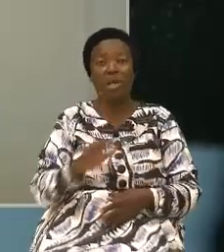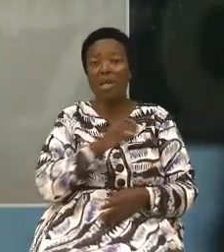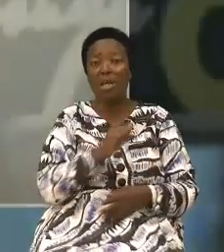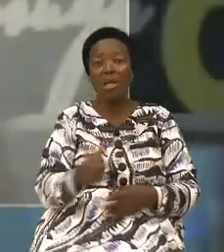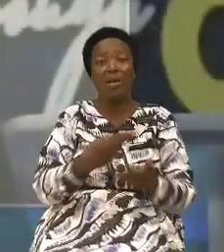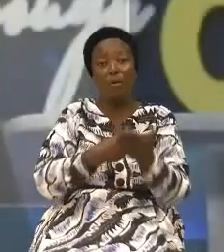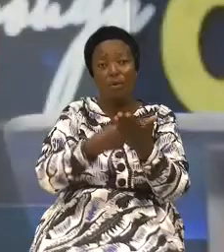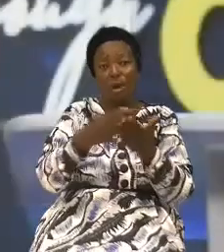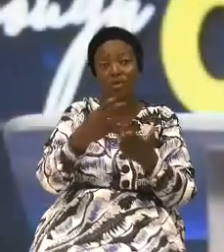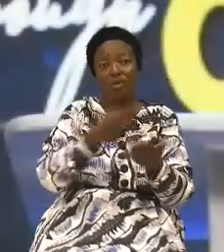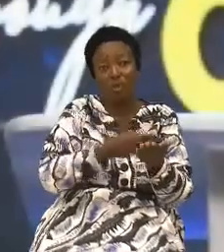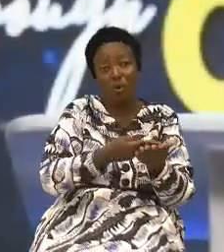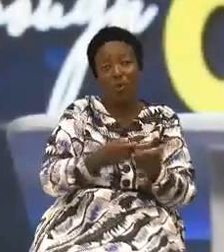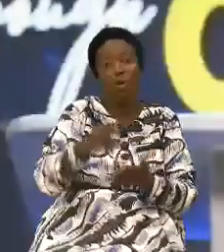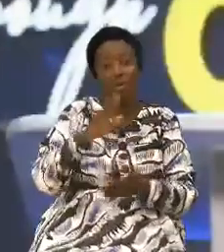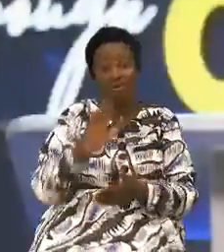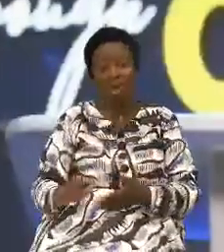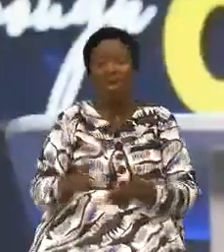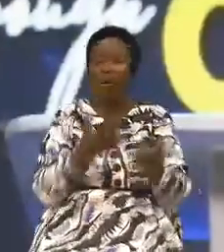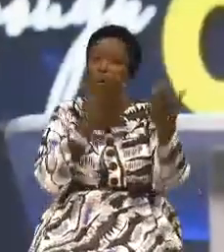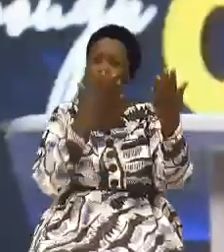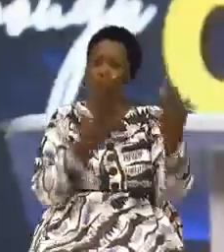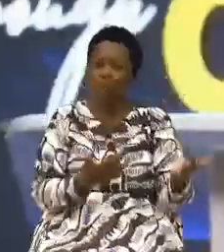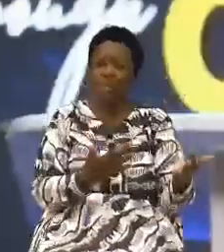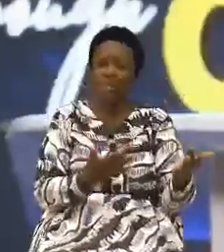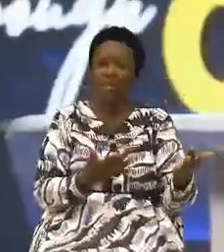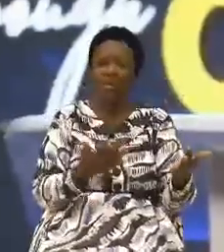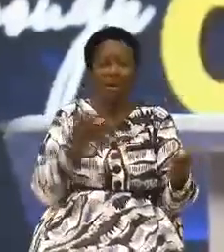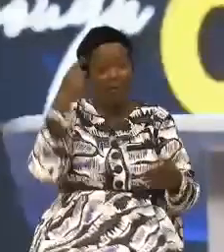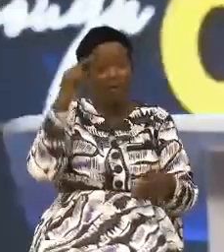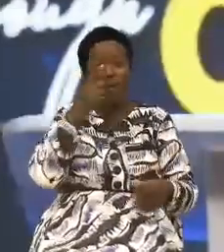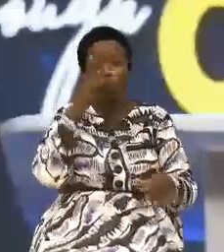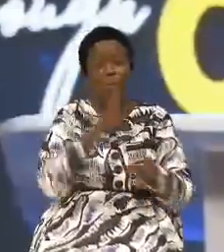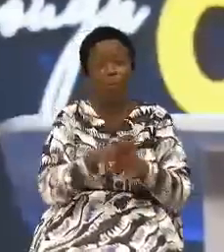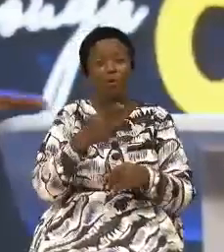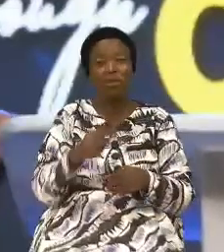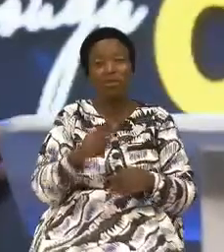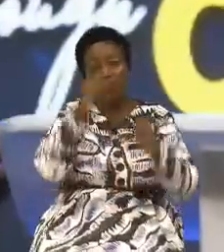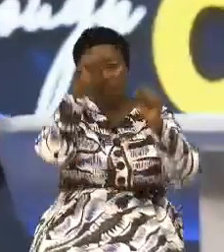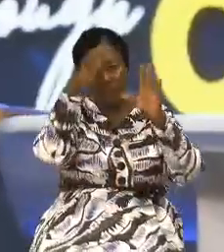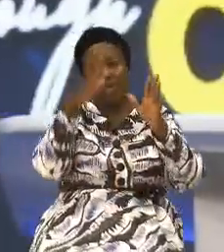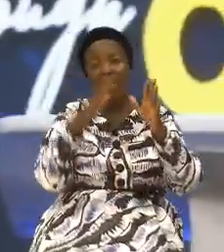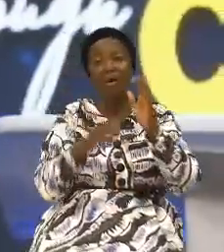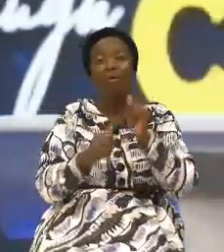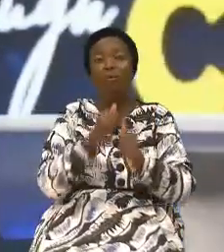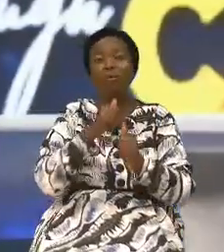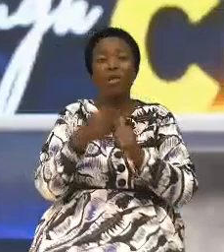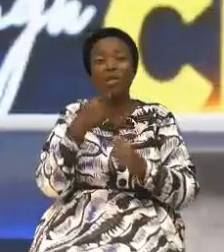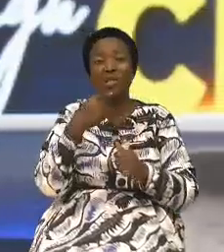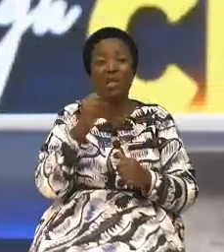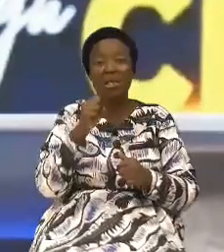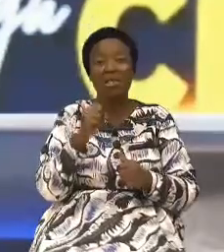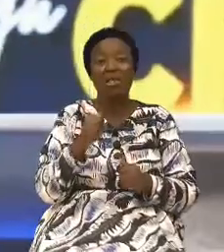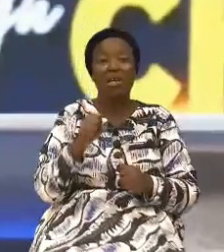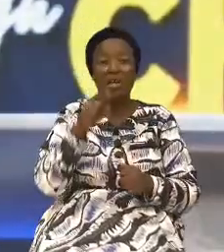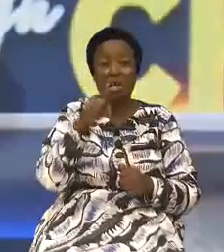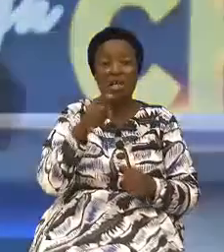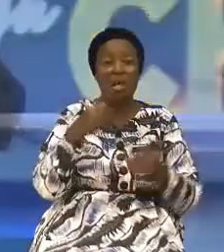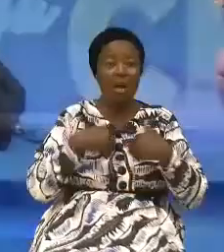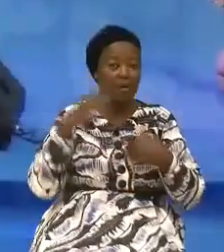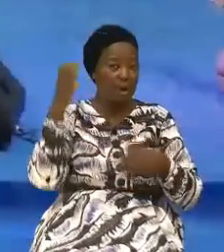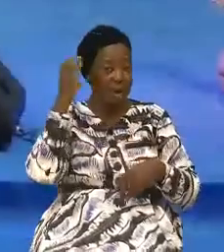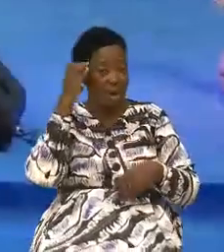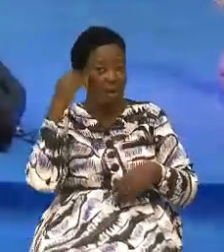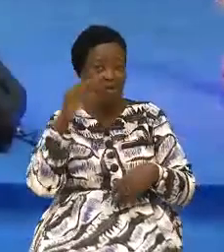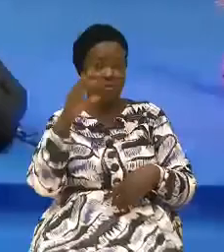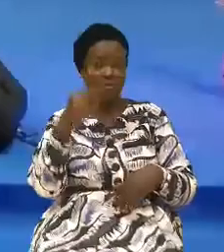holy child, wait for the promise of the Father, which saith he, ye have heard of me. And then